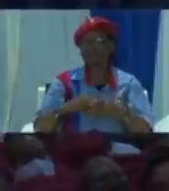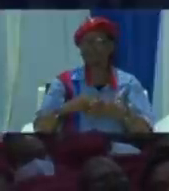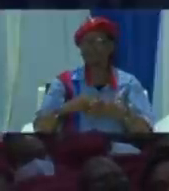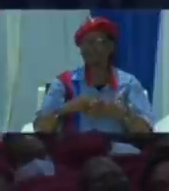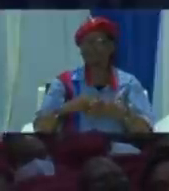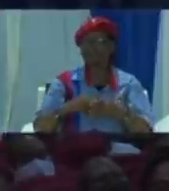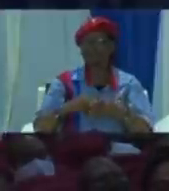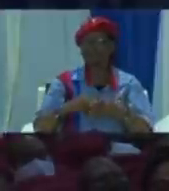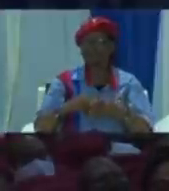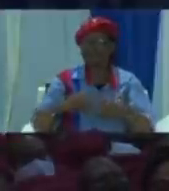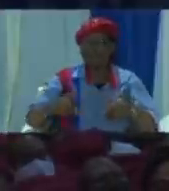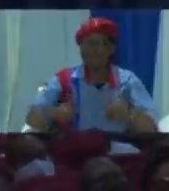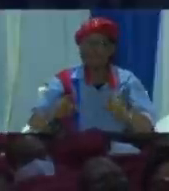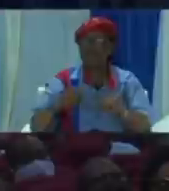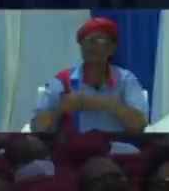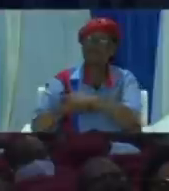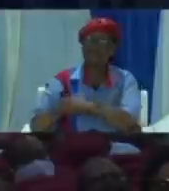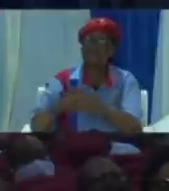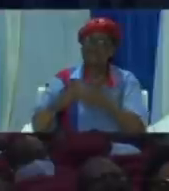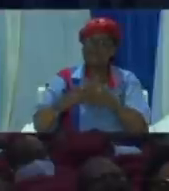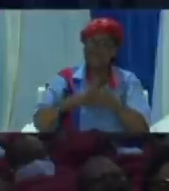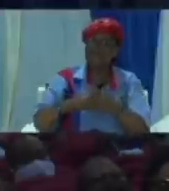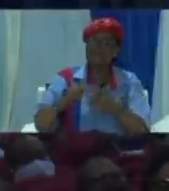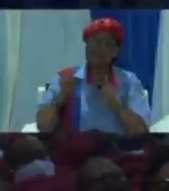Let me start with those of you who have